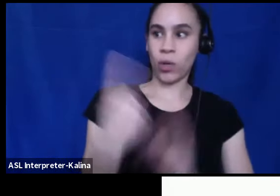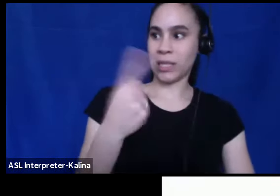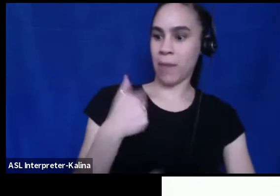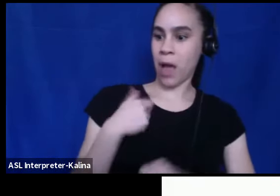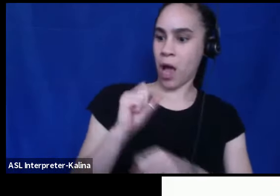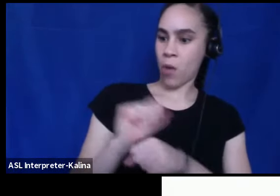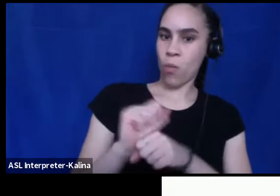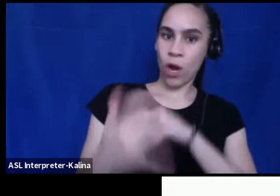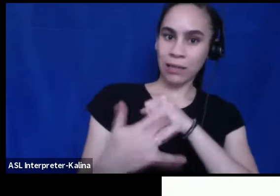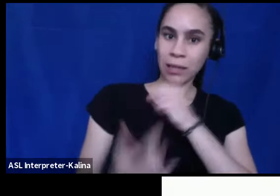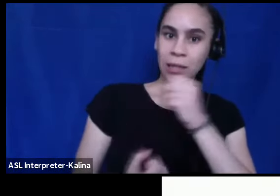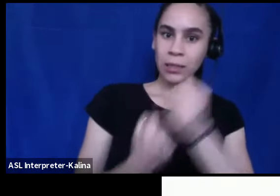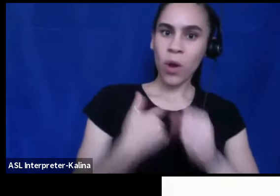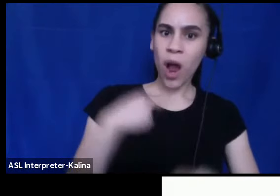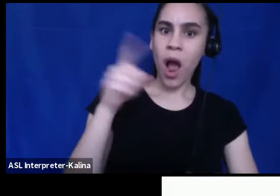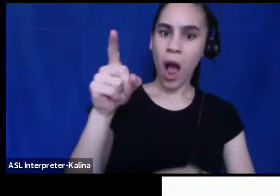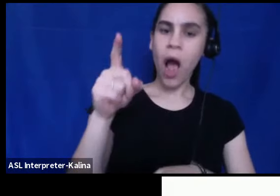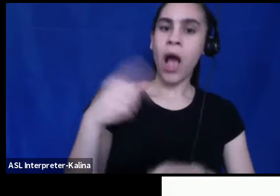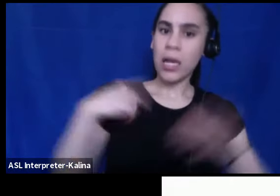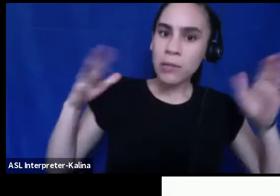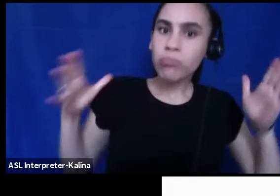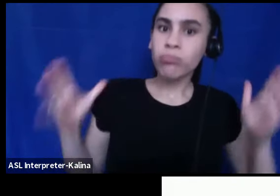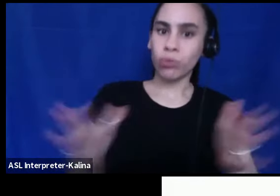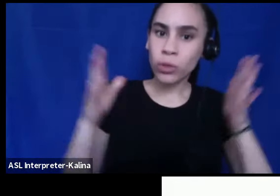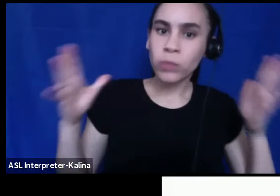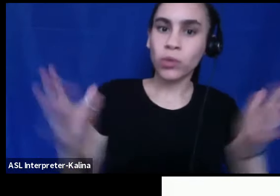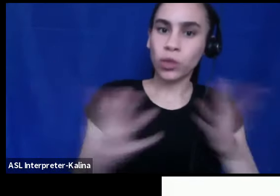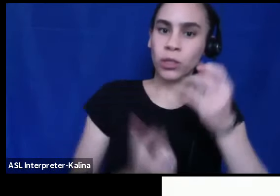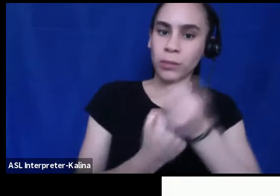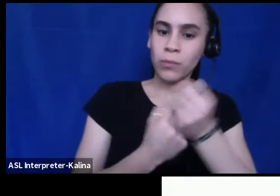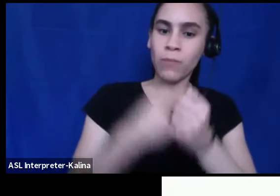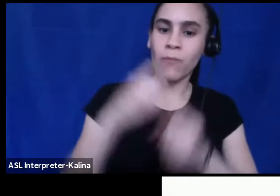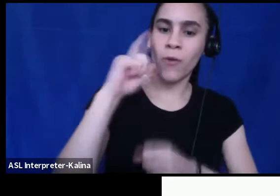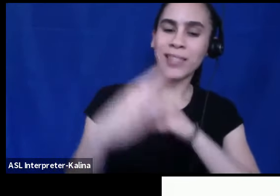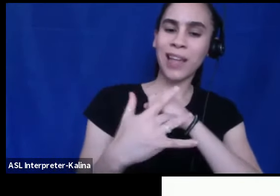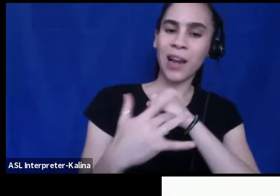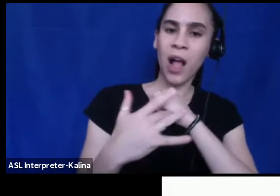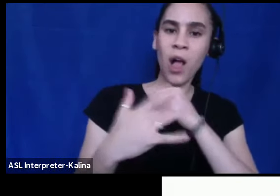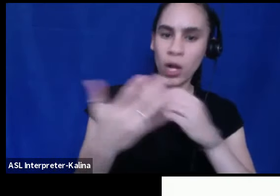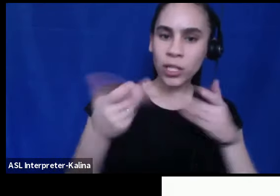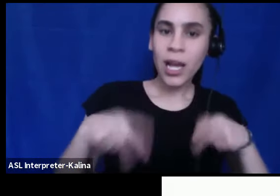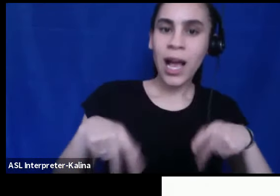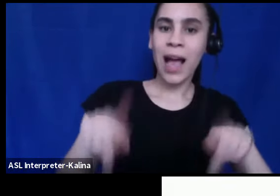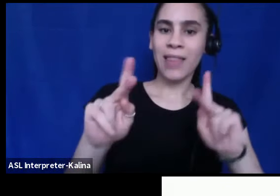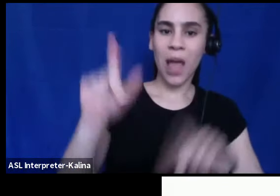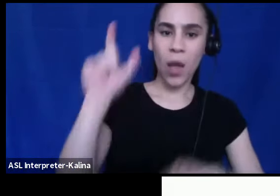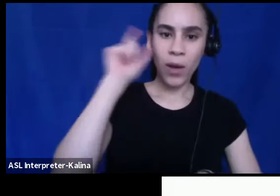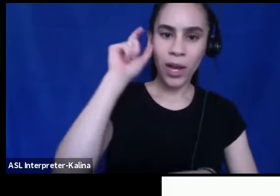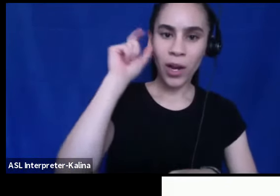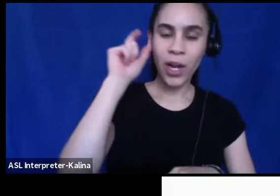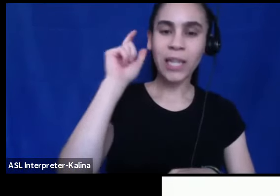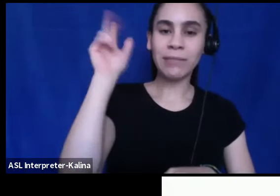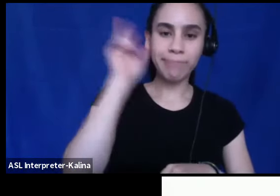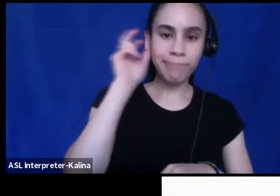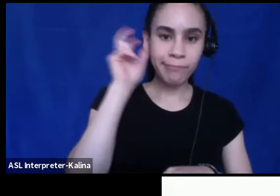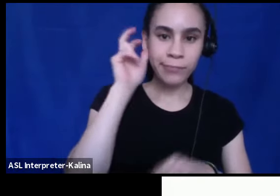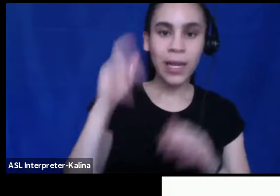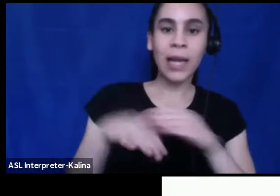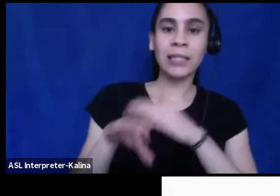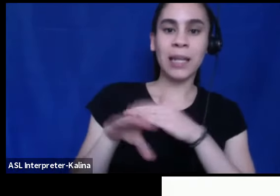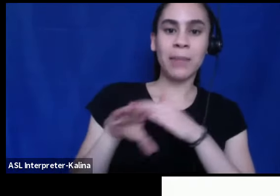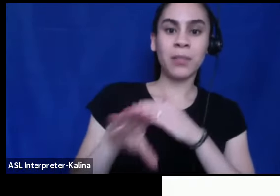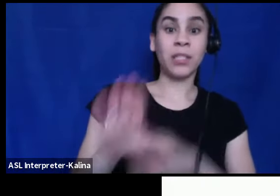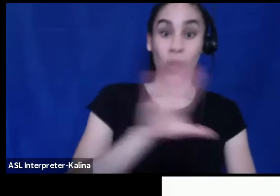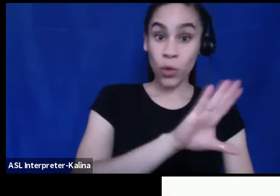lobby on Capitol Hill and push for technology that now is going to allow hearing to be accessible to millions of people. Your voice